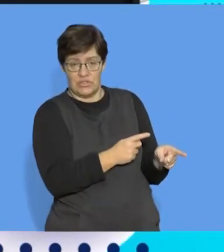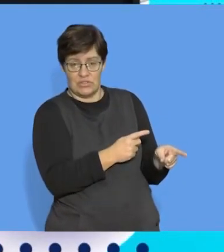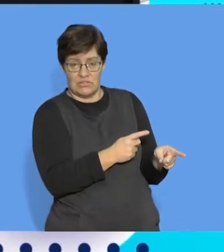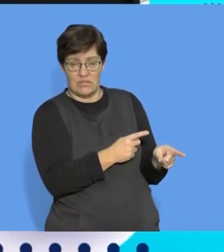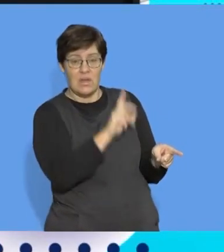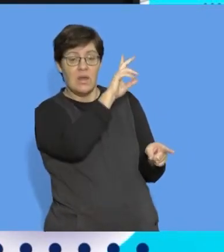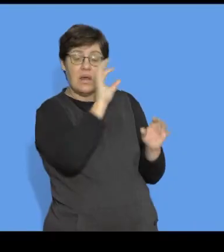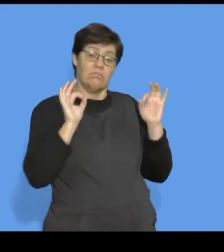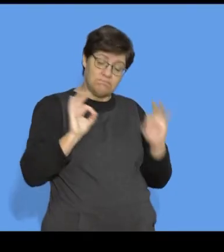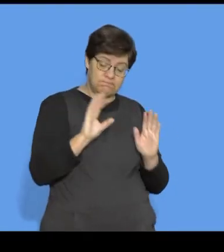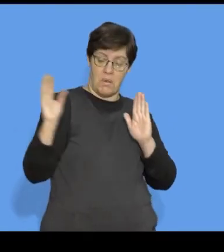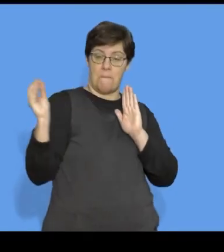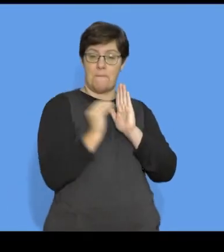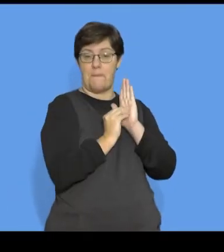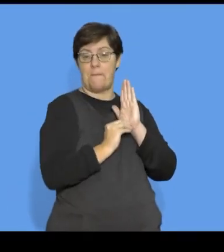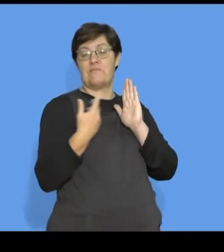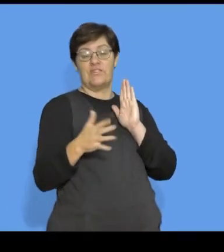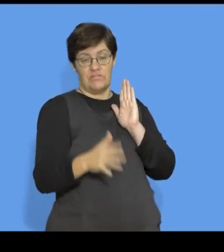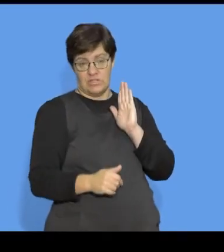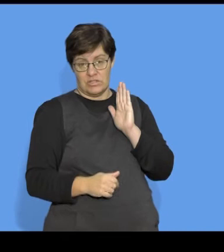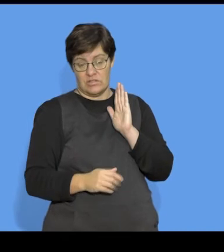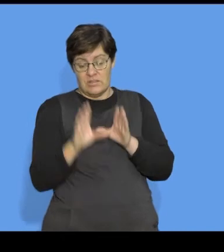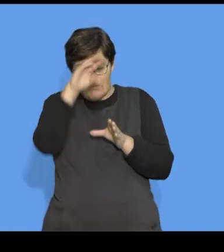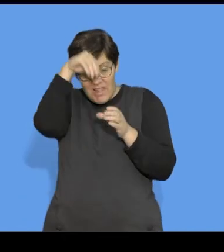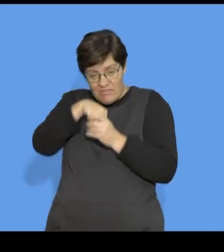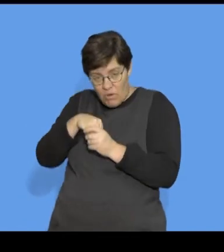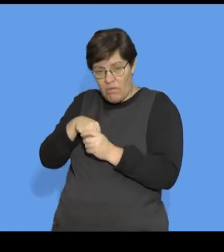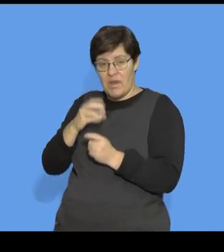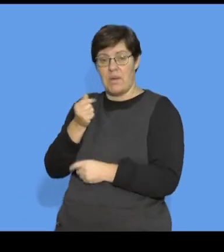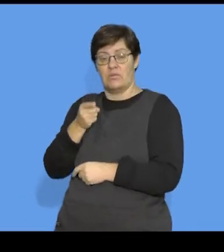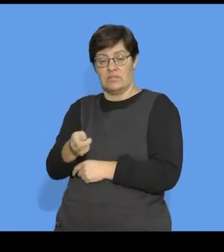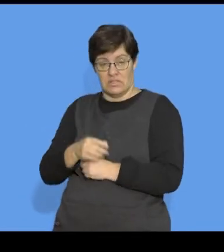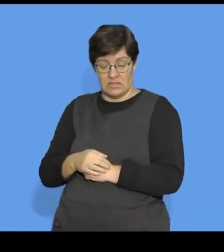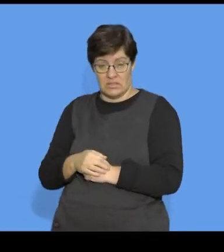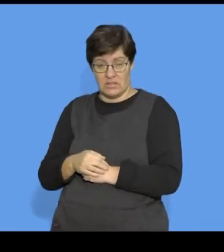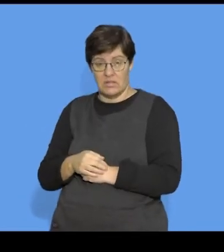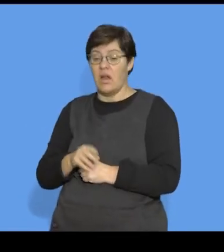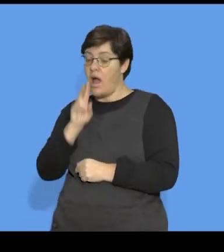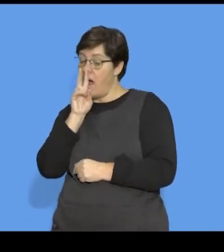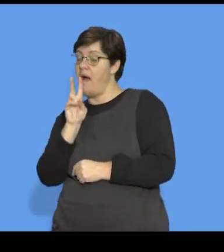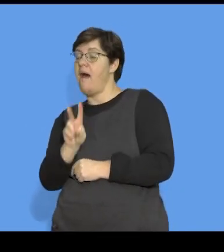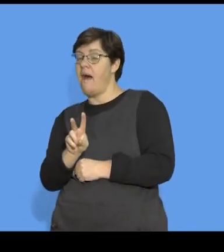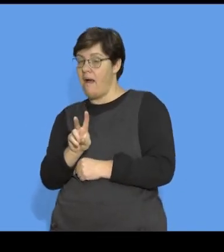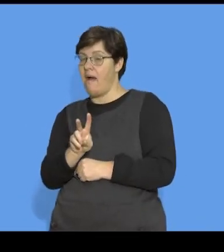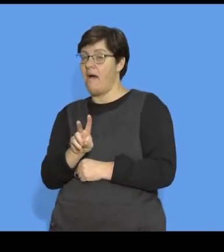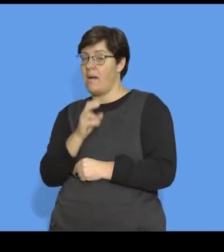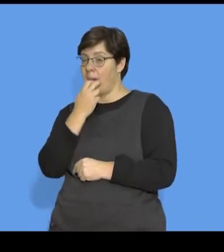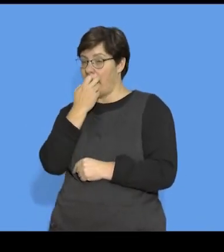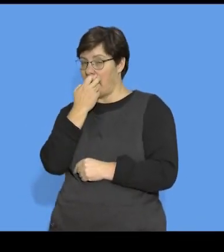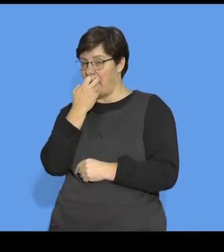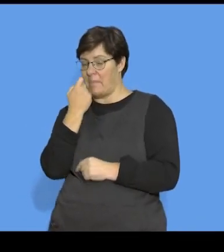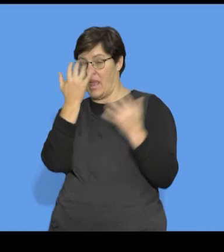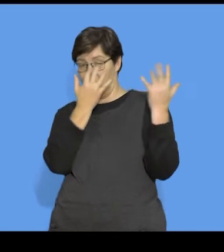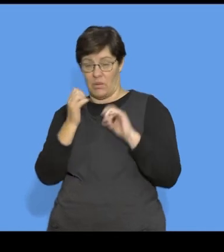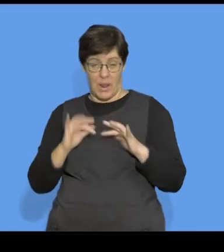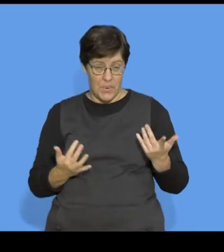told that this has been properly recorded. It's part of that figure. And you have to see that in